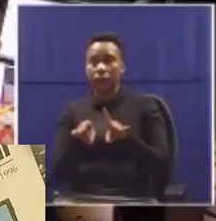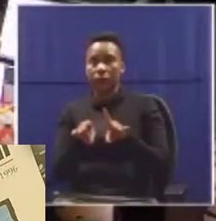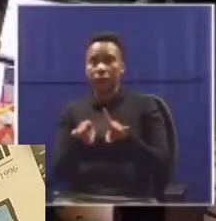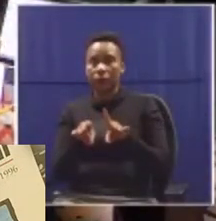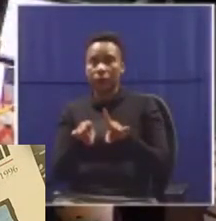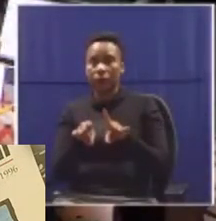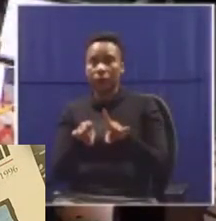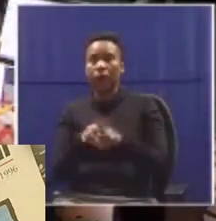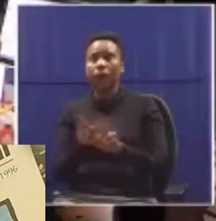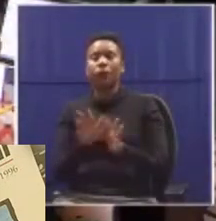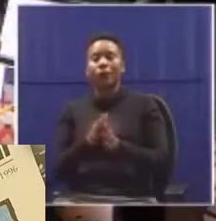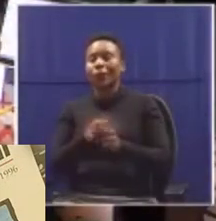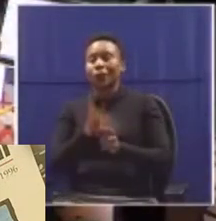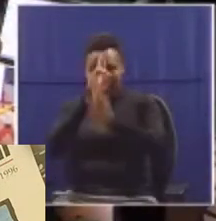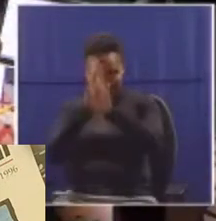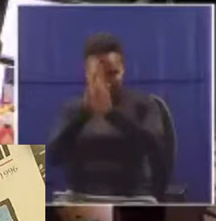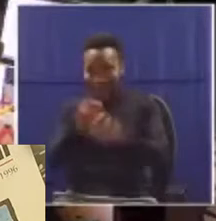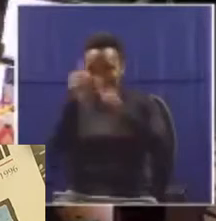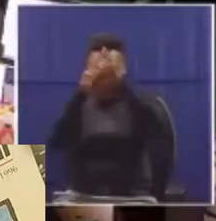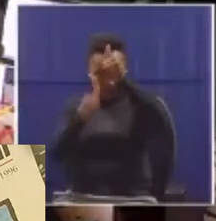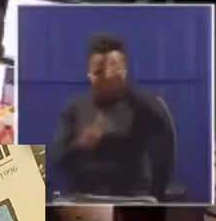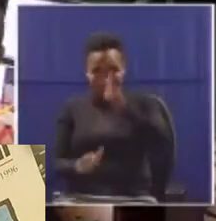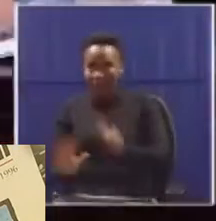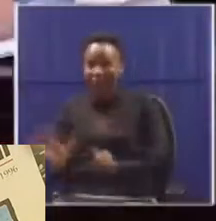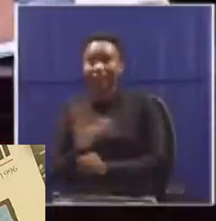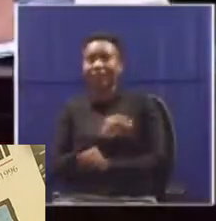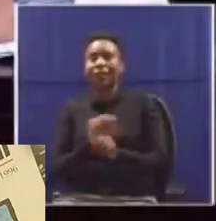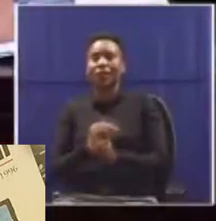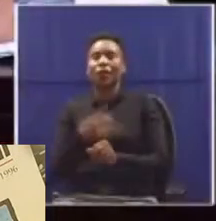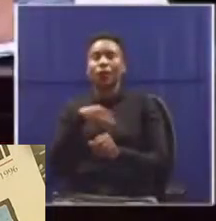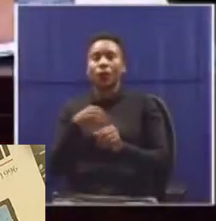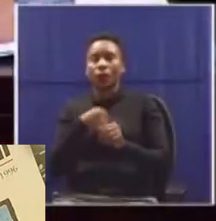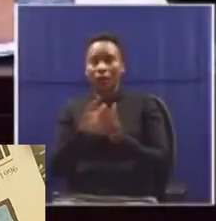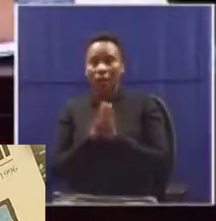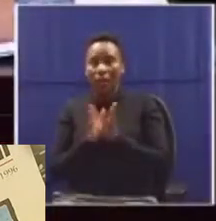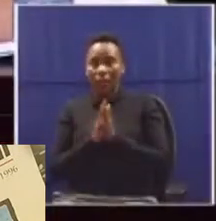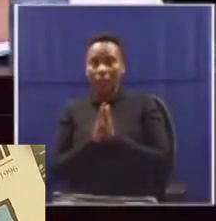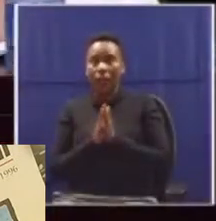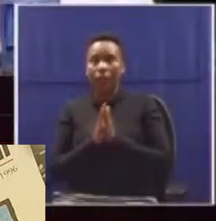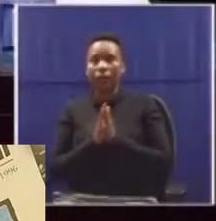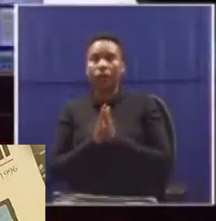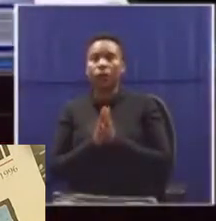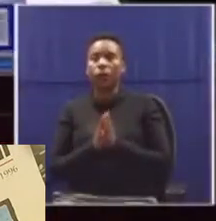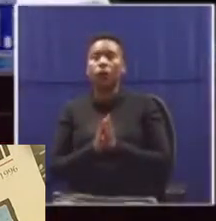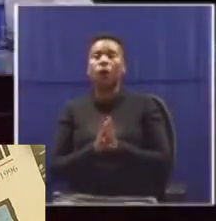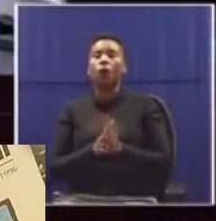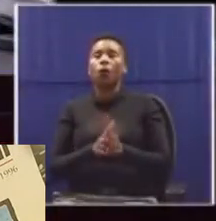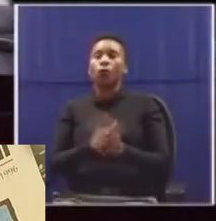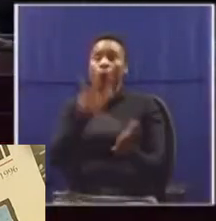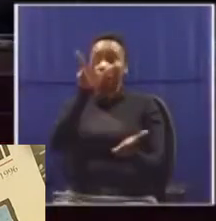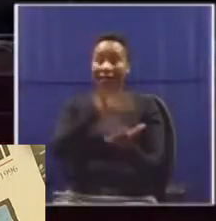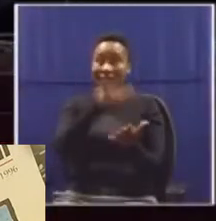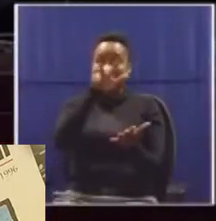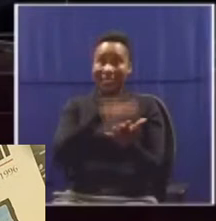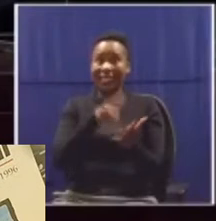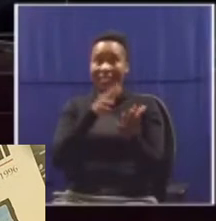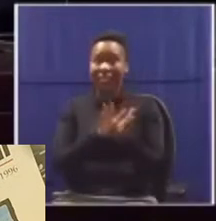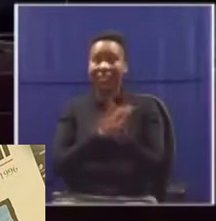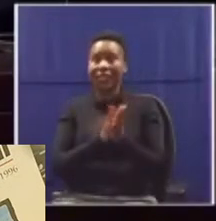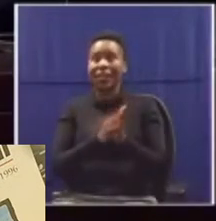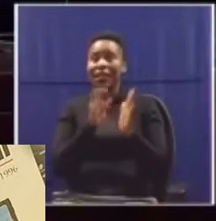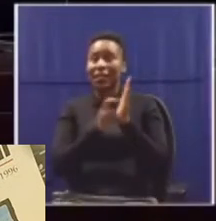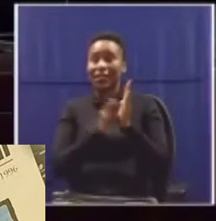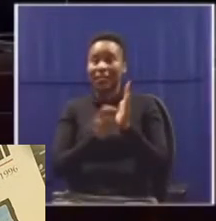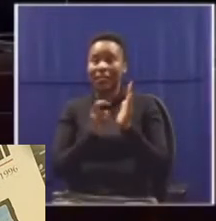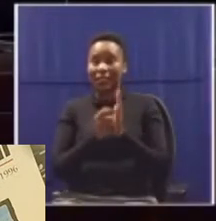a protocol of the we would like to dedicate the passing of these regulations today to the women in